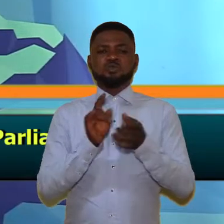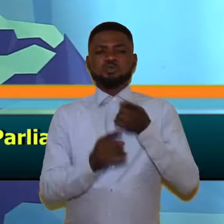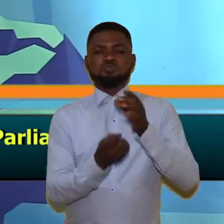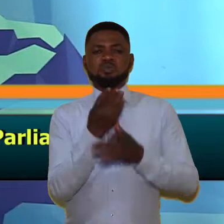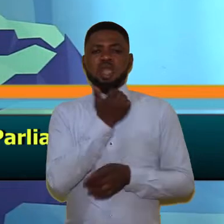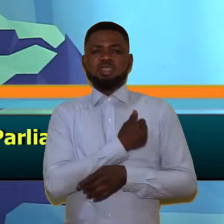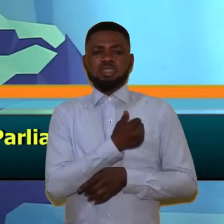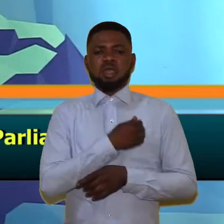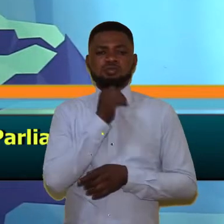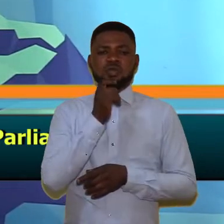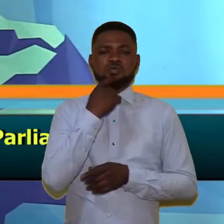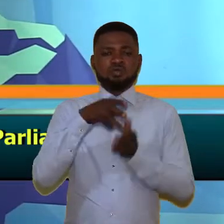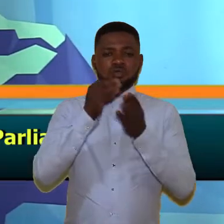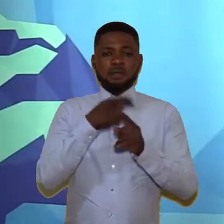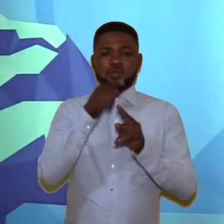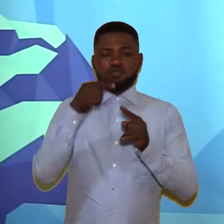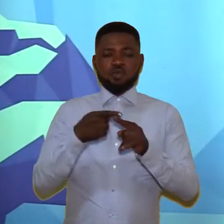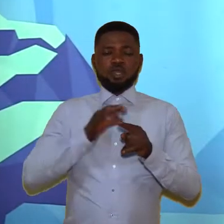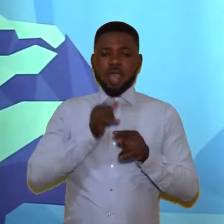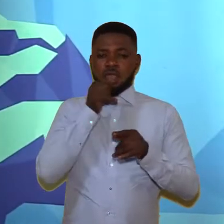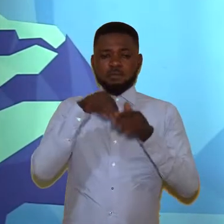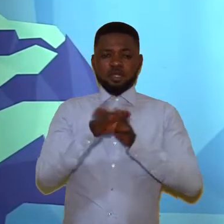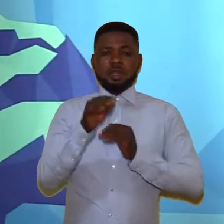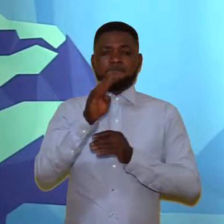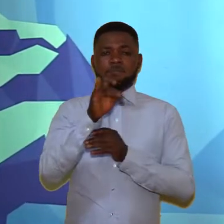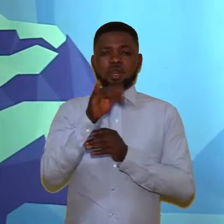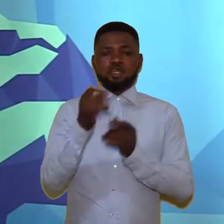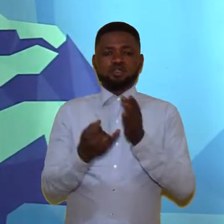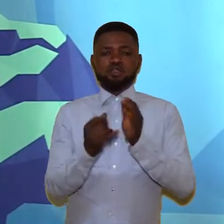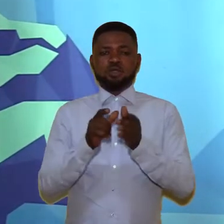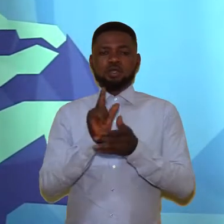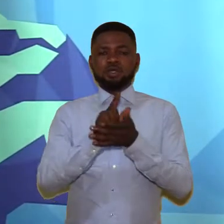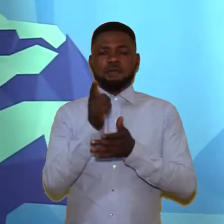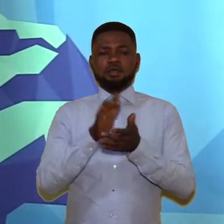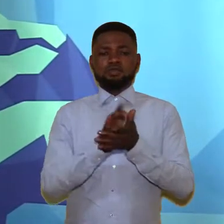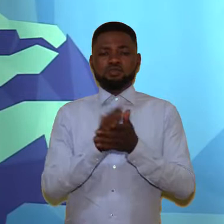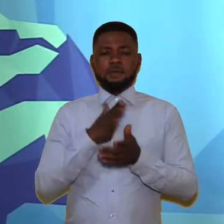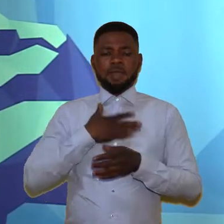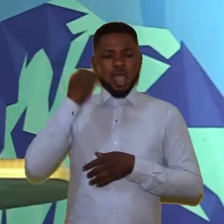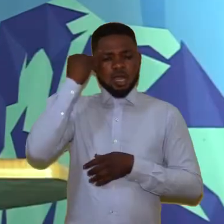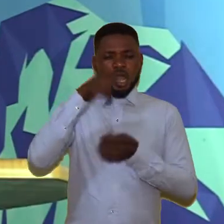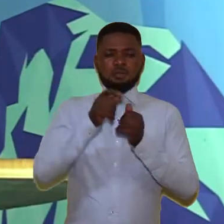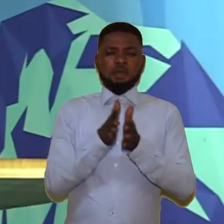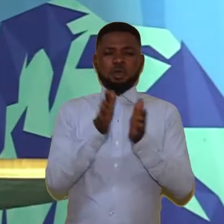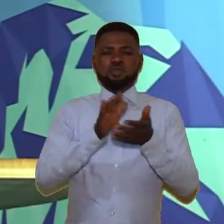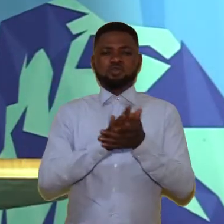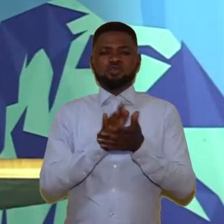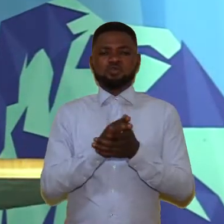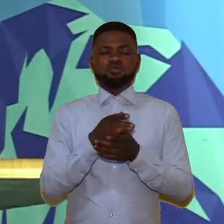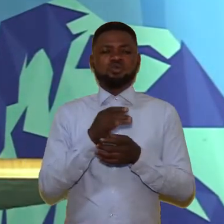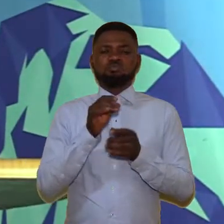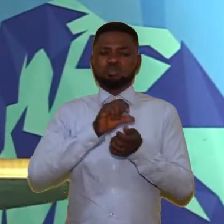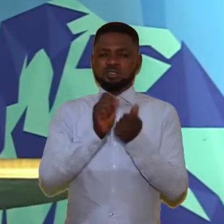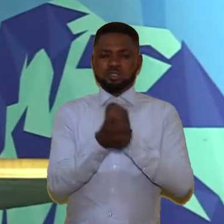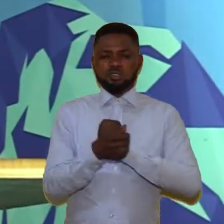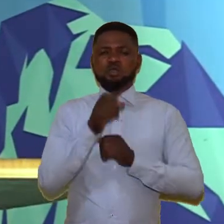touts and unserious students. But when I was enrolled into Bolade Junior Grammar School, my view about the public school just changed. I saw that the public school wasn't